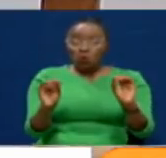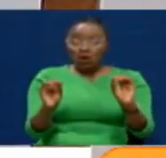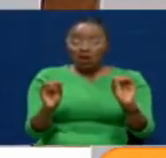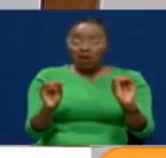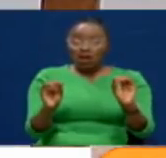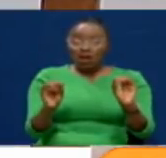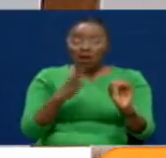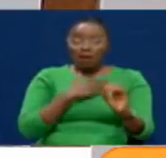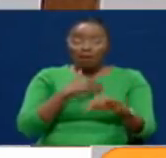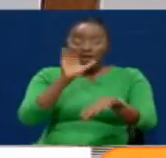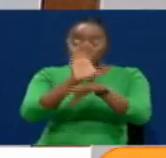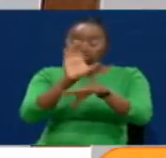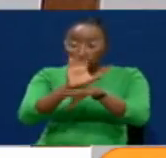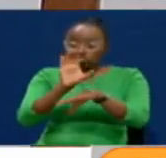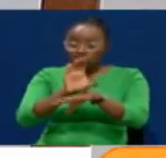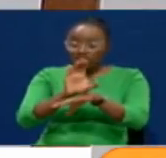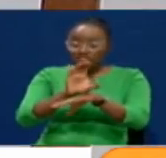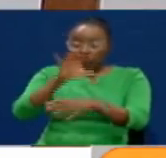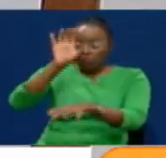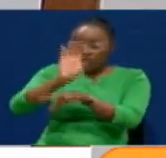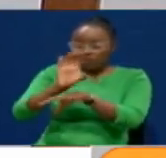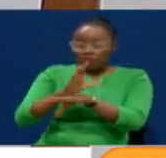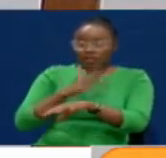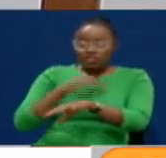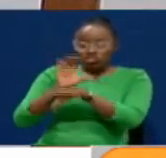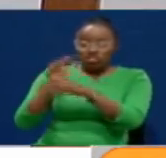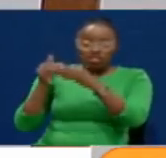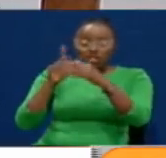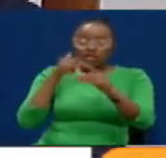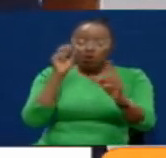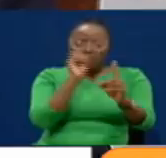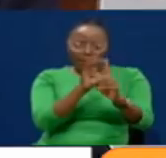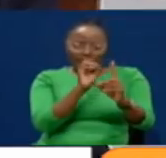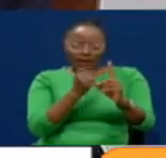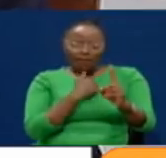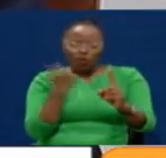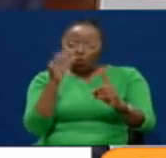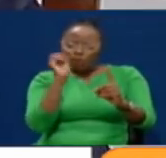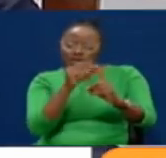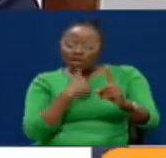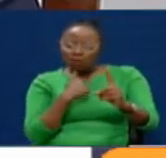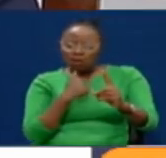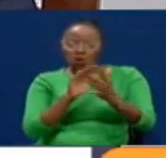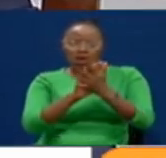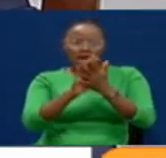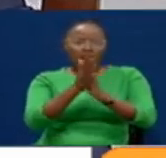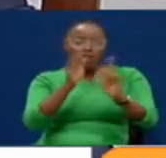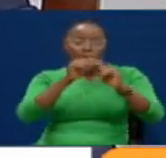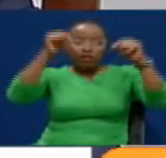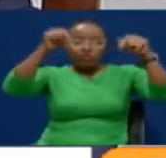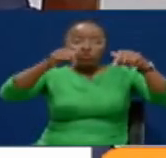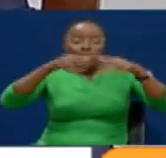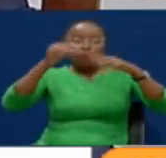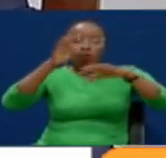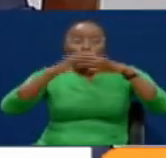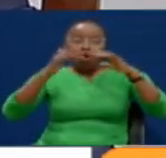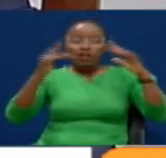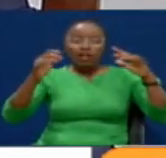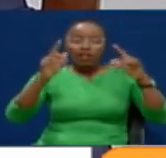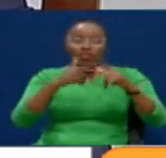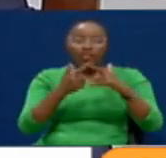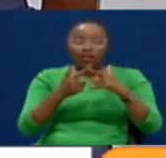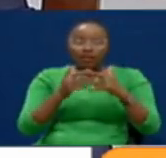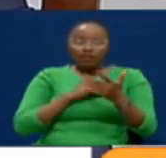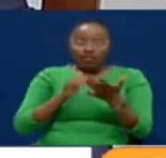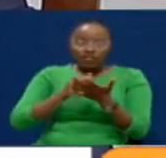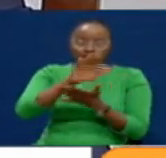beyond my church setting, and I thank God for my church leaders who mentored me, who could mentor me. But today, you can go online and send a DM to